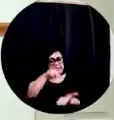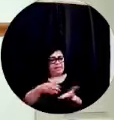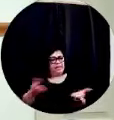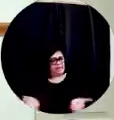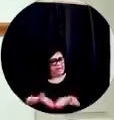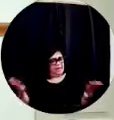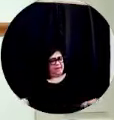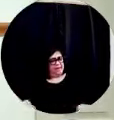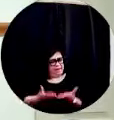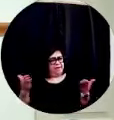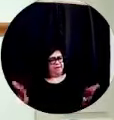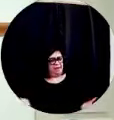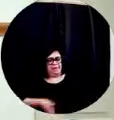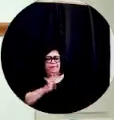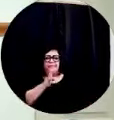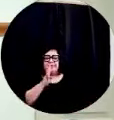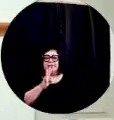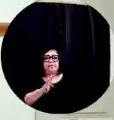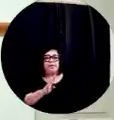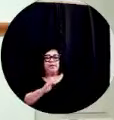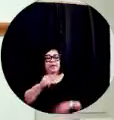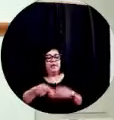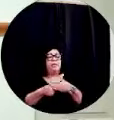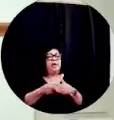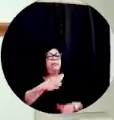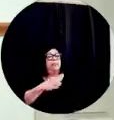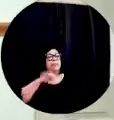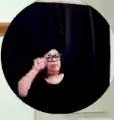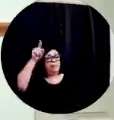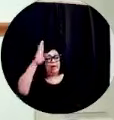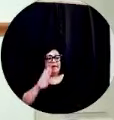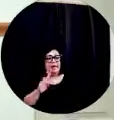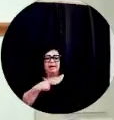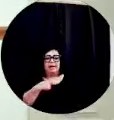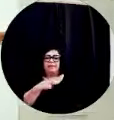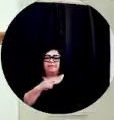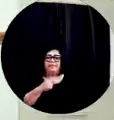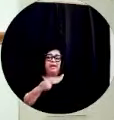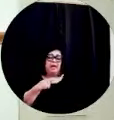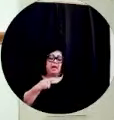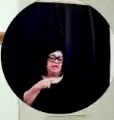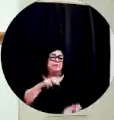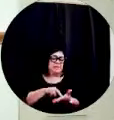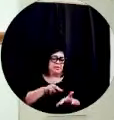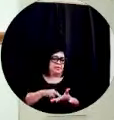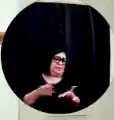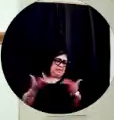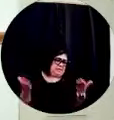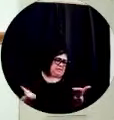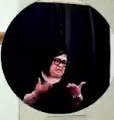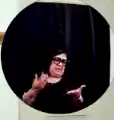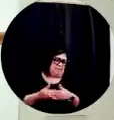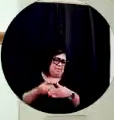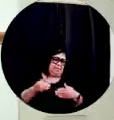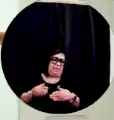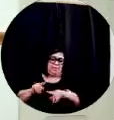podium speaking about my God. I mean, I stood up here before, but it was in the choir